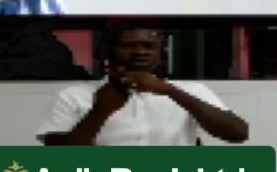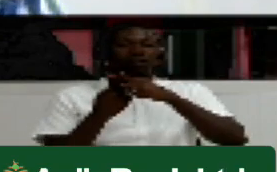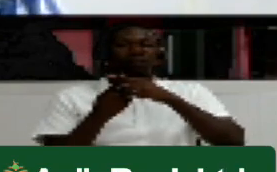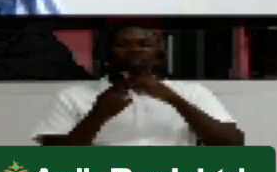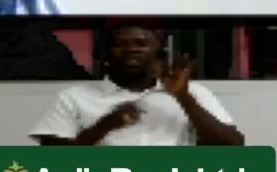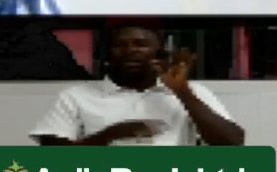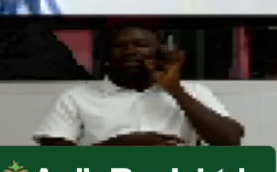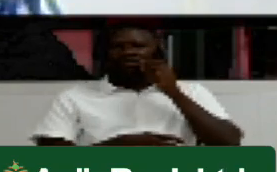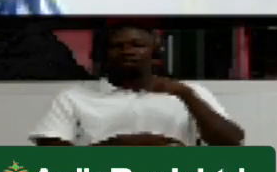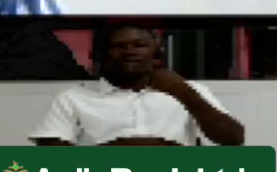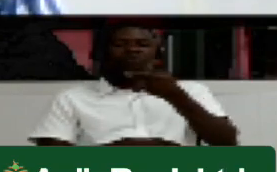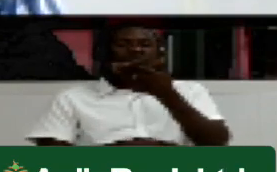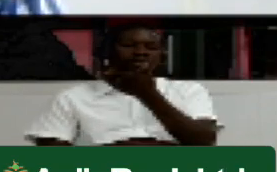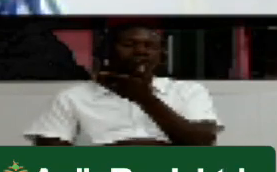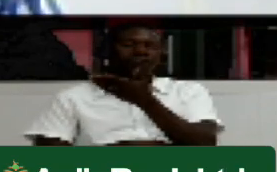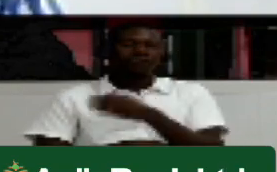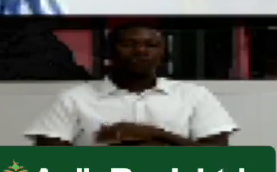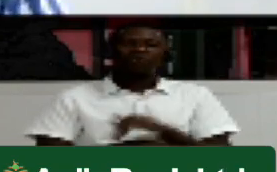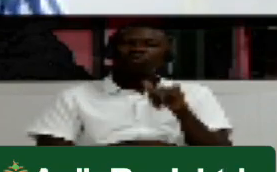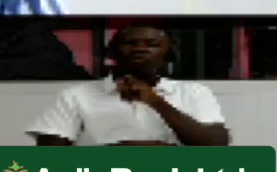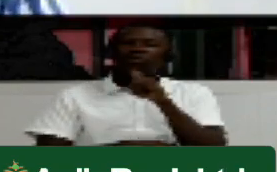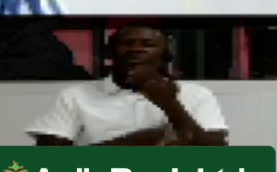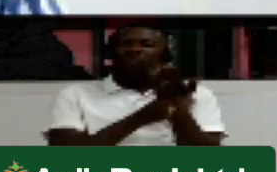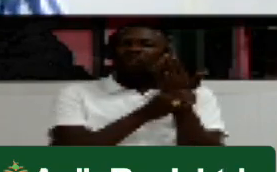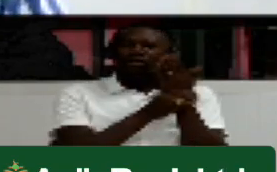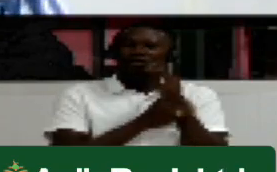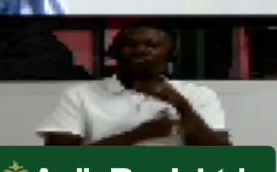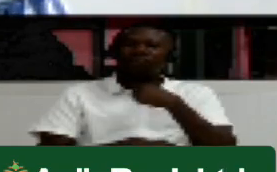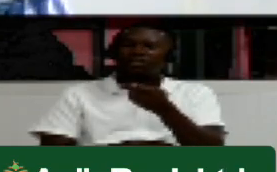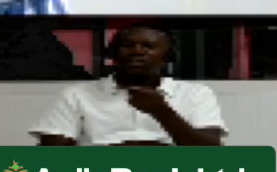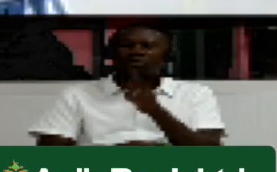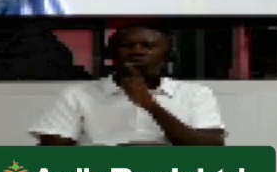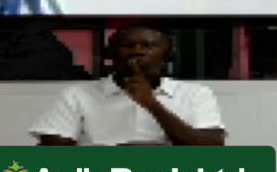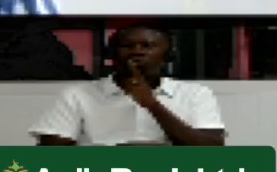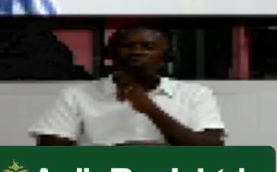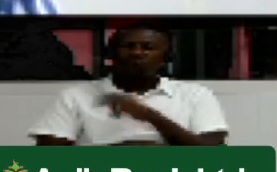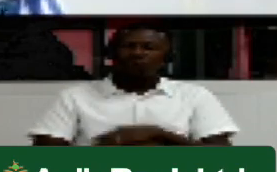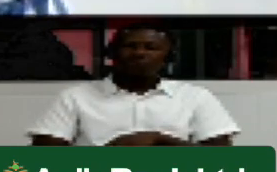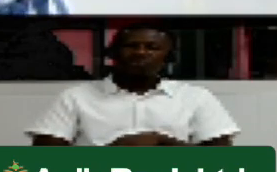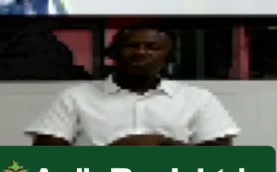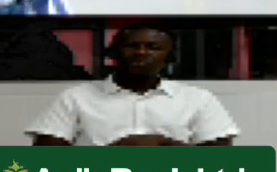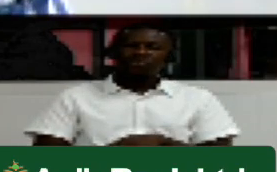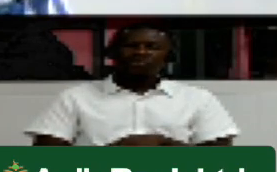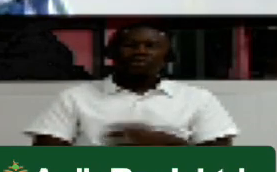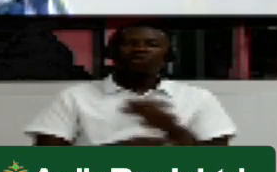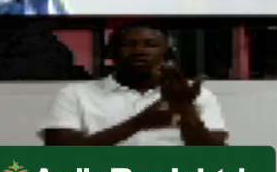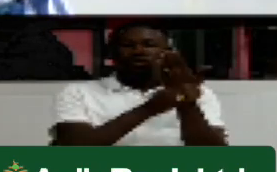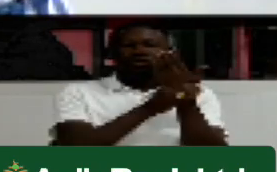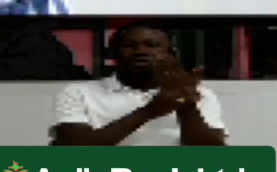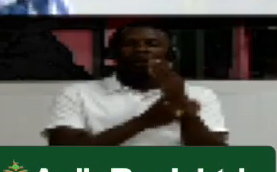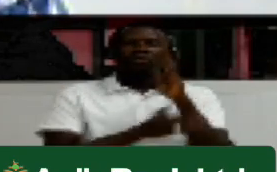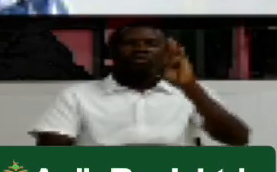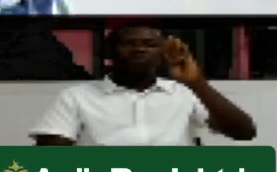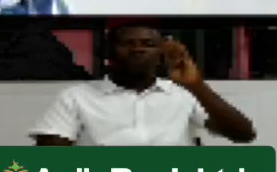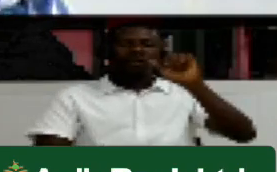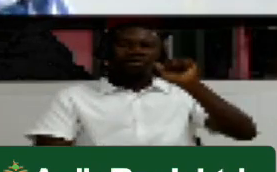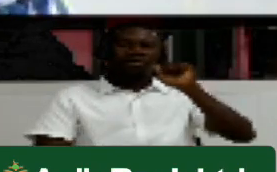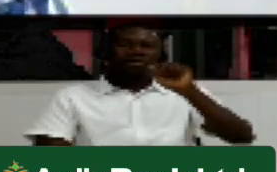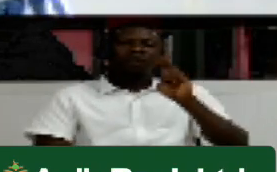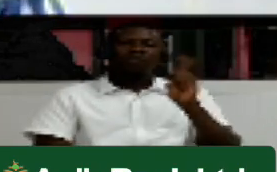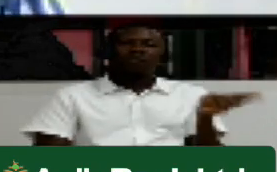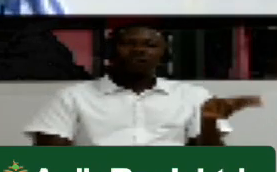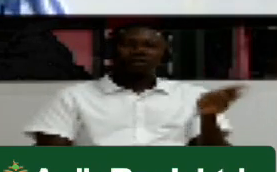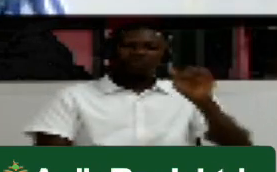from them. Which doctor was this? This is Dr. Baha. He's an